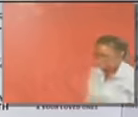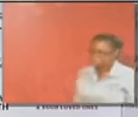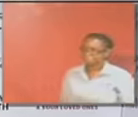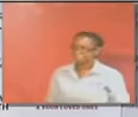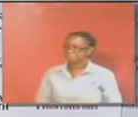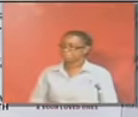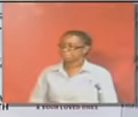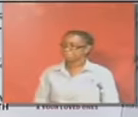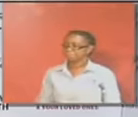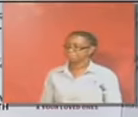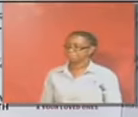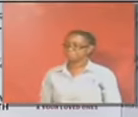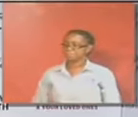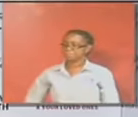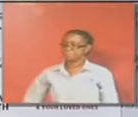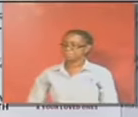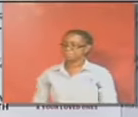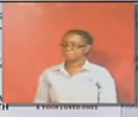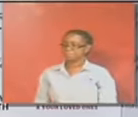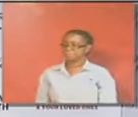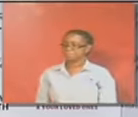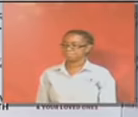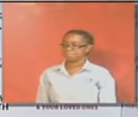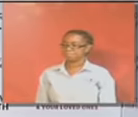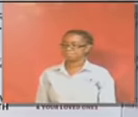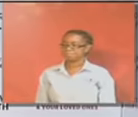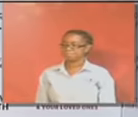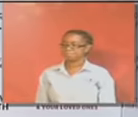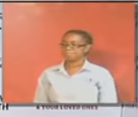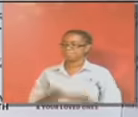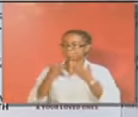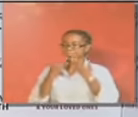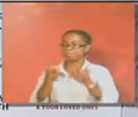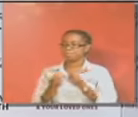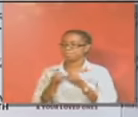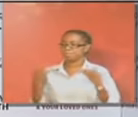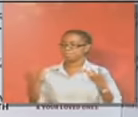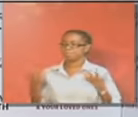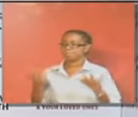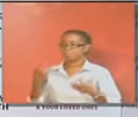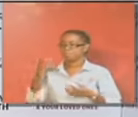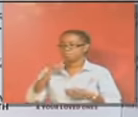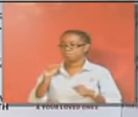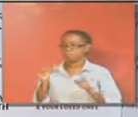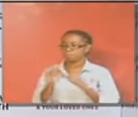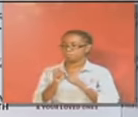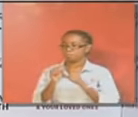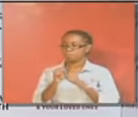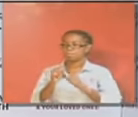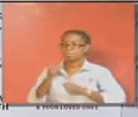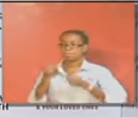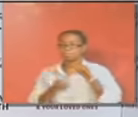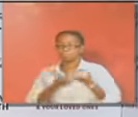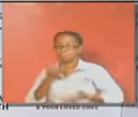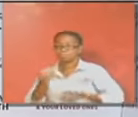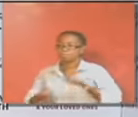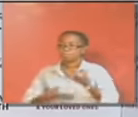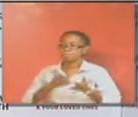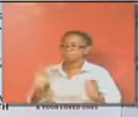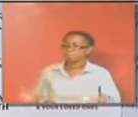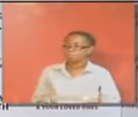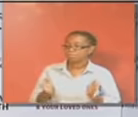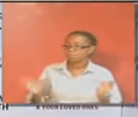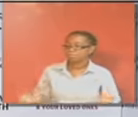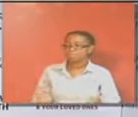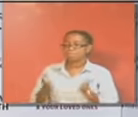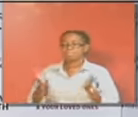Thank you very much, Mrs. Campbell, for those words of encouragement. And as we move into